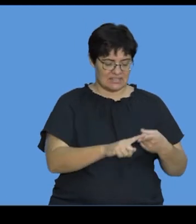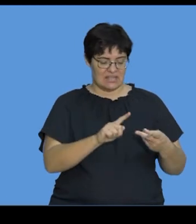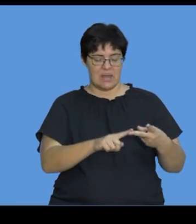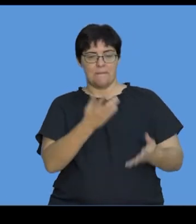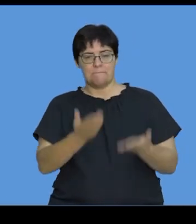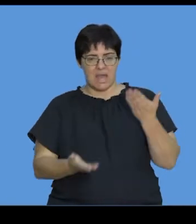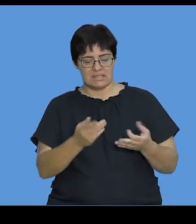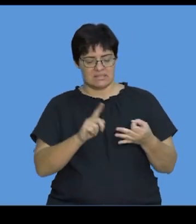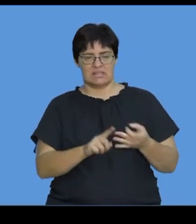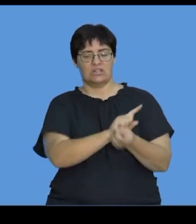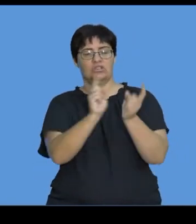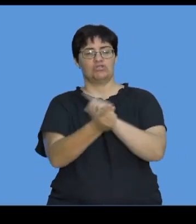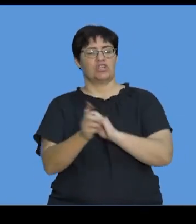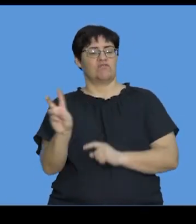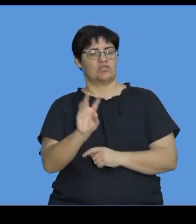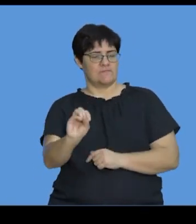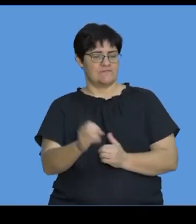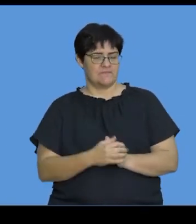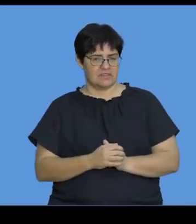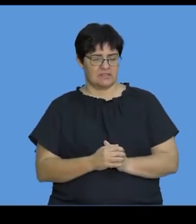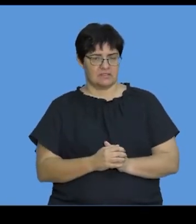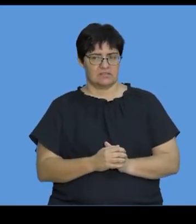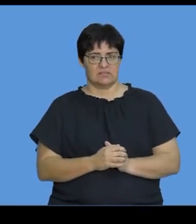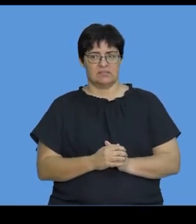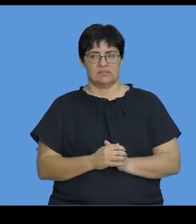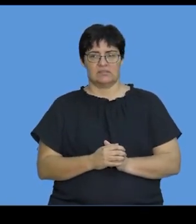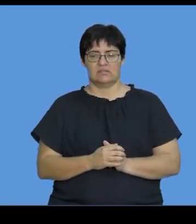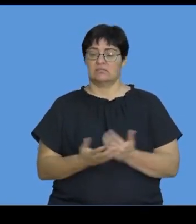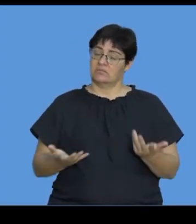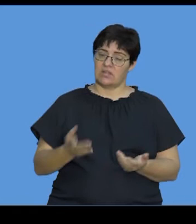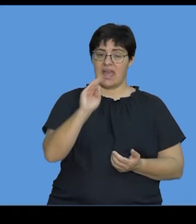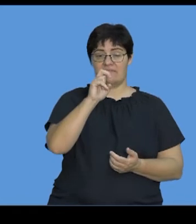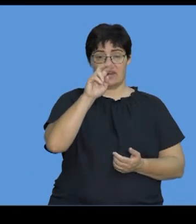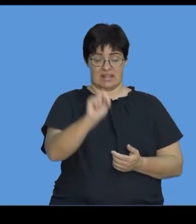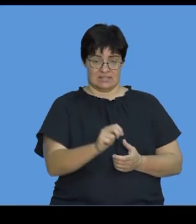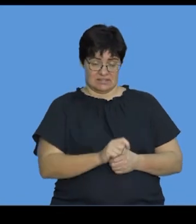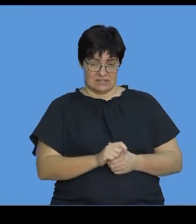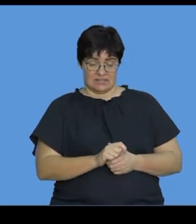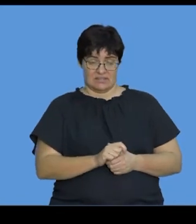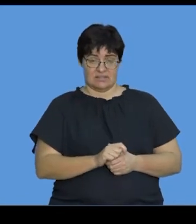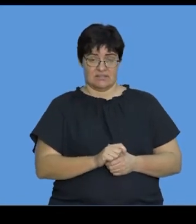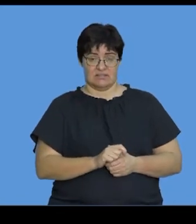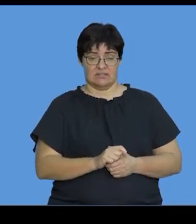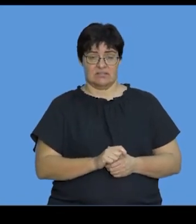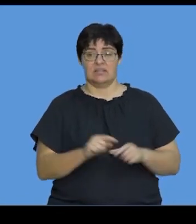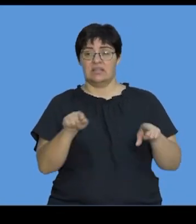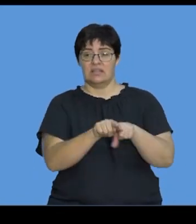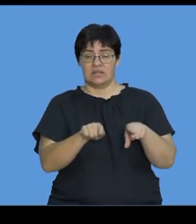net, mass, and change in velocity. So if we go back here and we go, well, F net